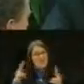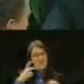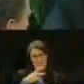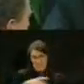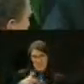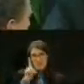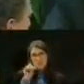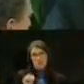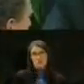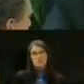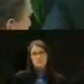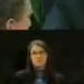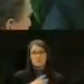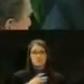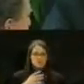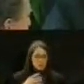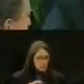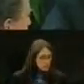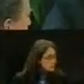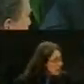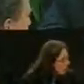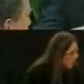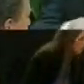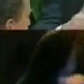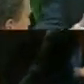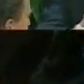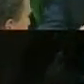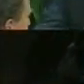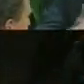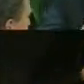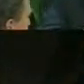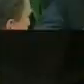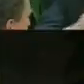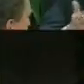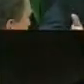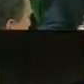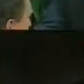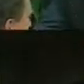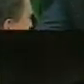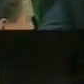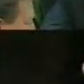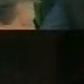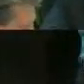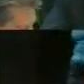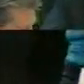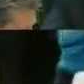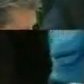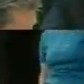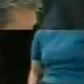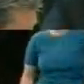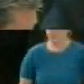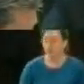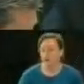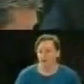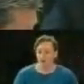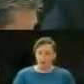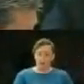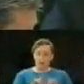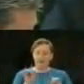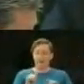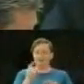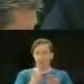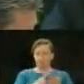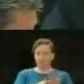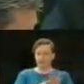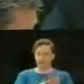what has led, the discussion of that is what has led to this committee that Commissioner Hammond is on. I believe there are 17 members or so,